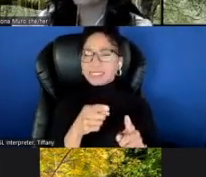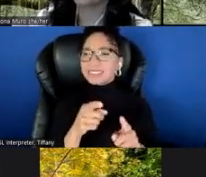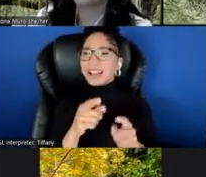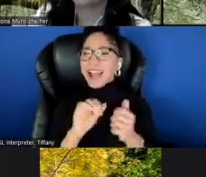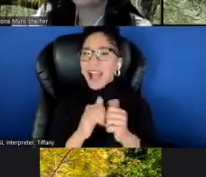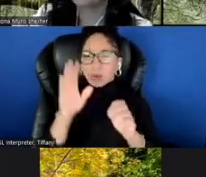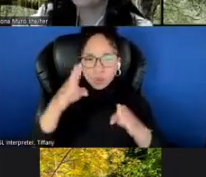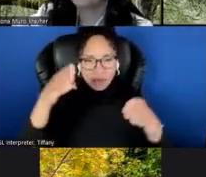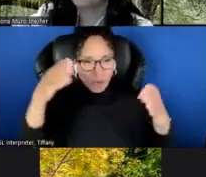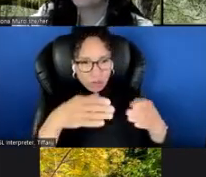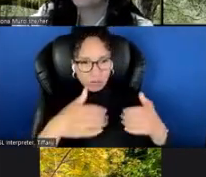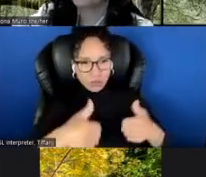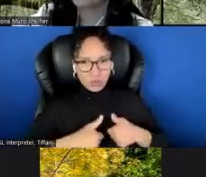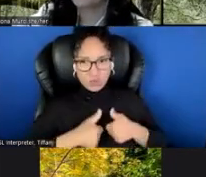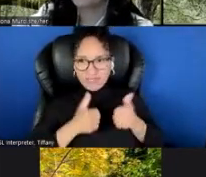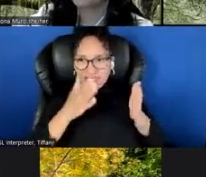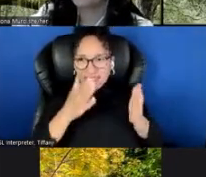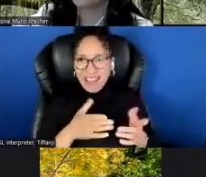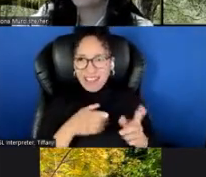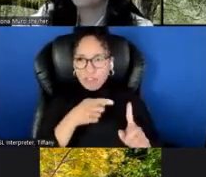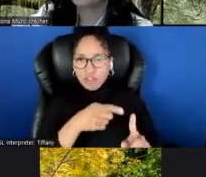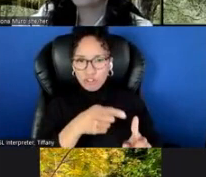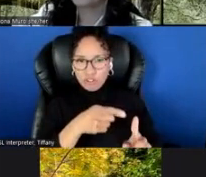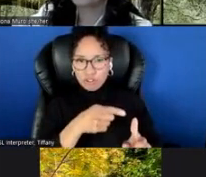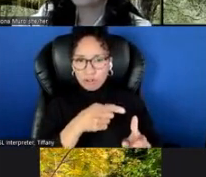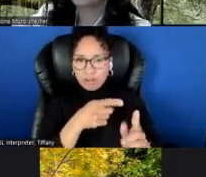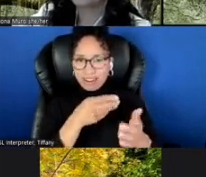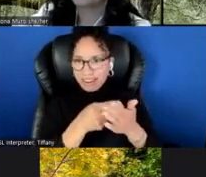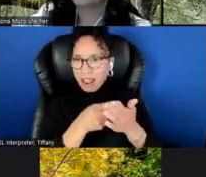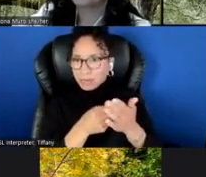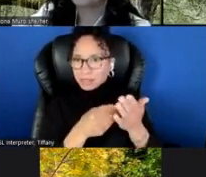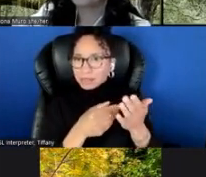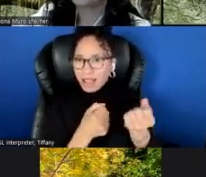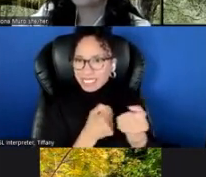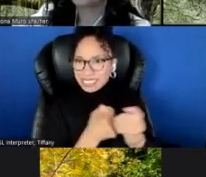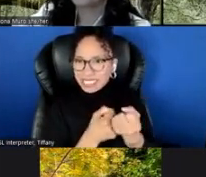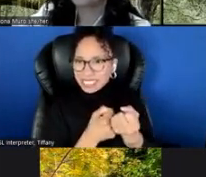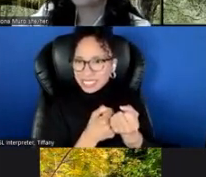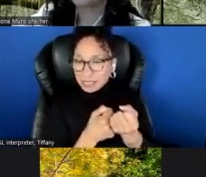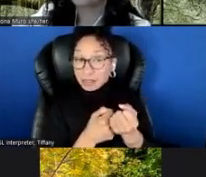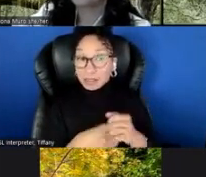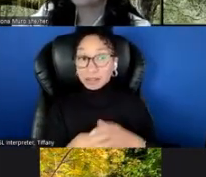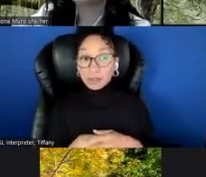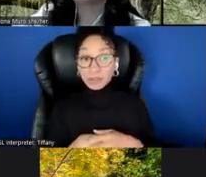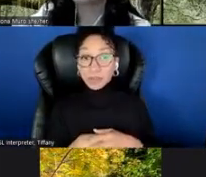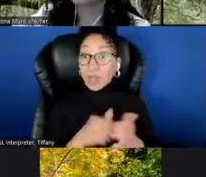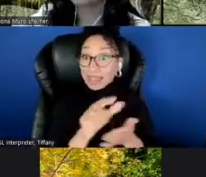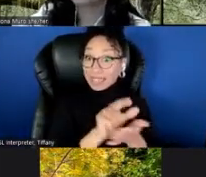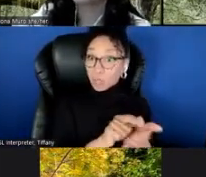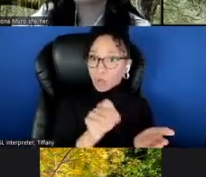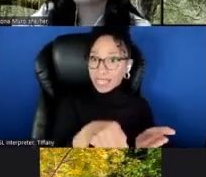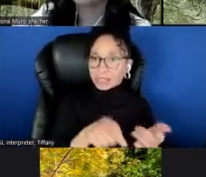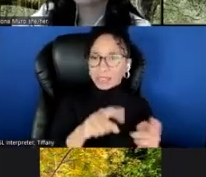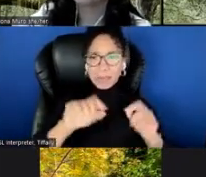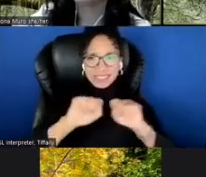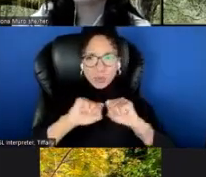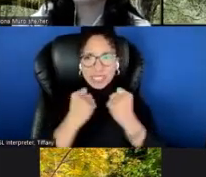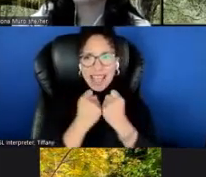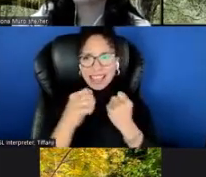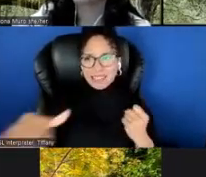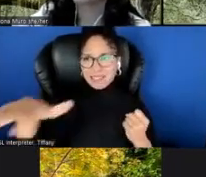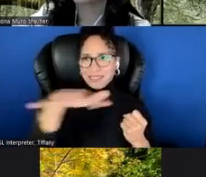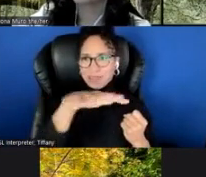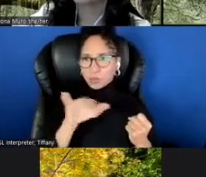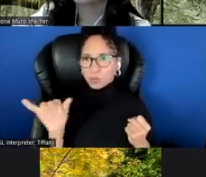survivor-centered economic advocacy. So there's a legal context that we're working in, but there's also the societal context, and understanding